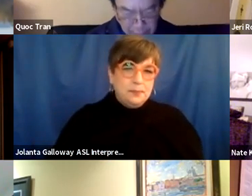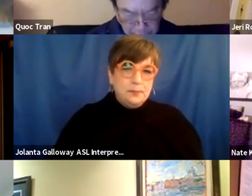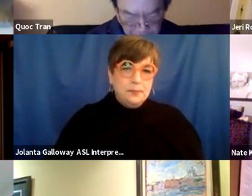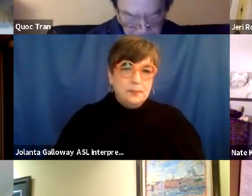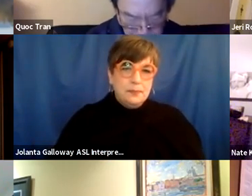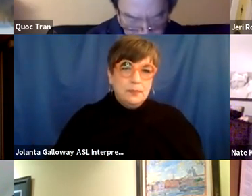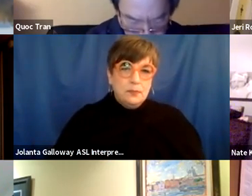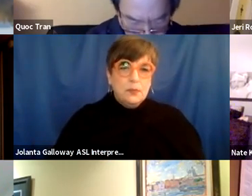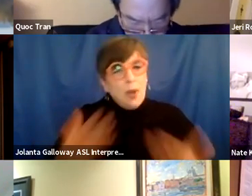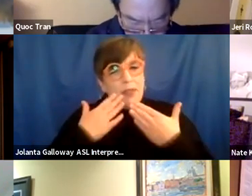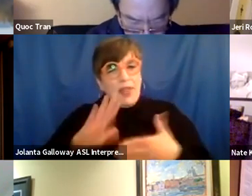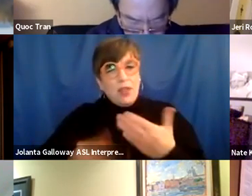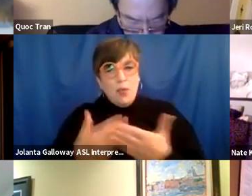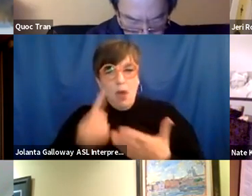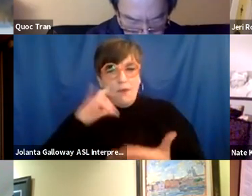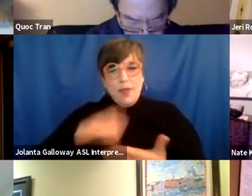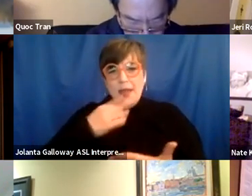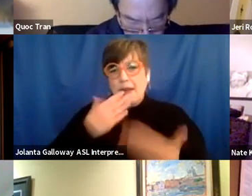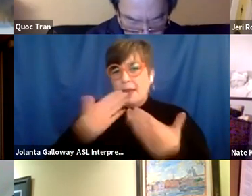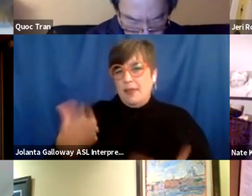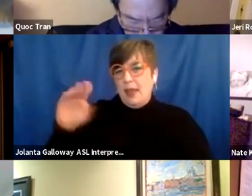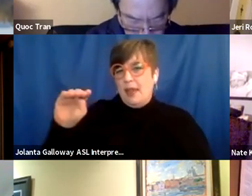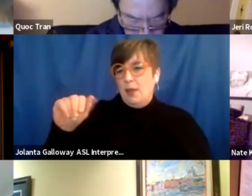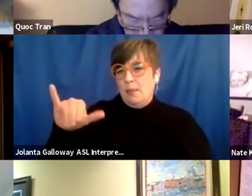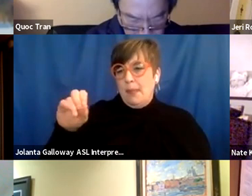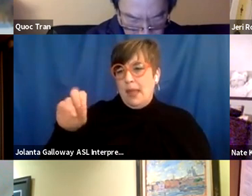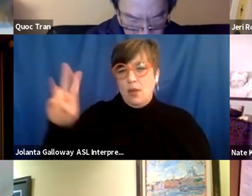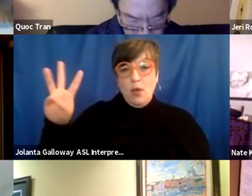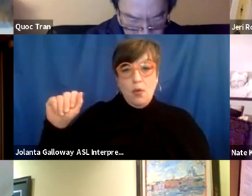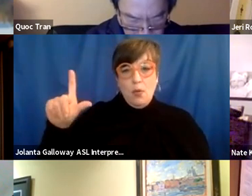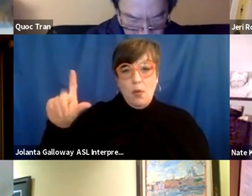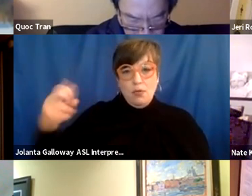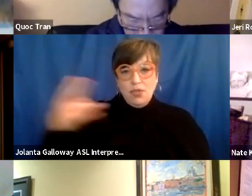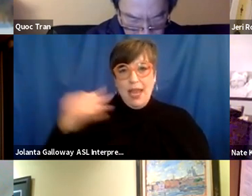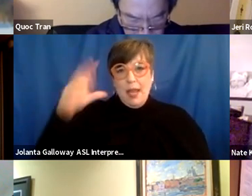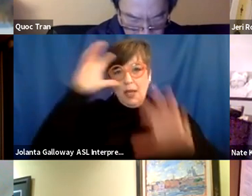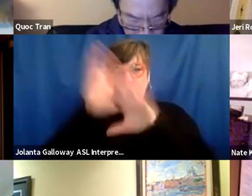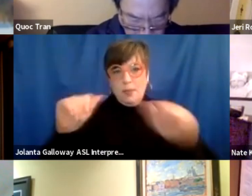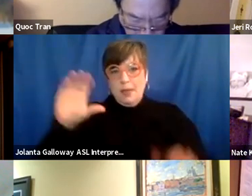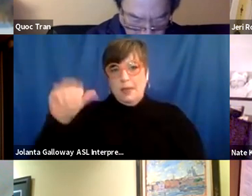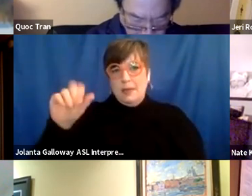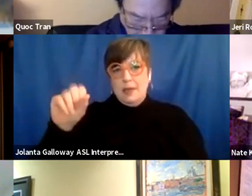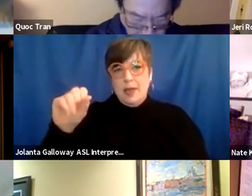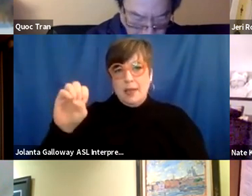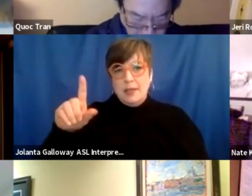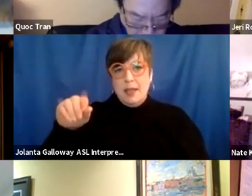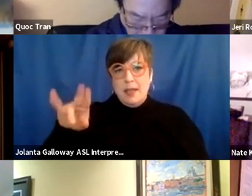happen. And thank you to Mayor Walsh for the investment he's made in that and for Superintendent Caselius and her leadership on all of that.